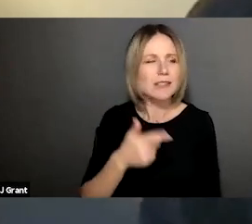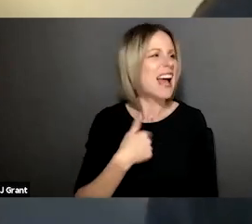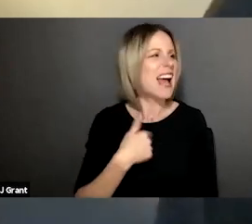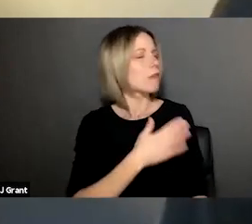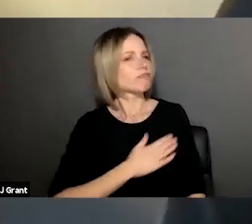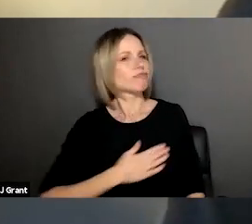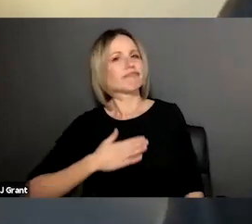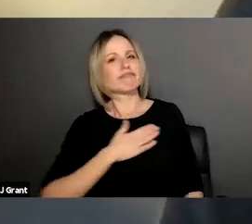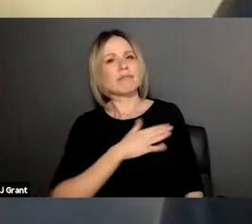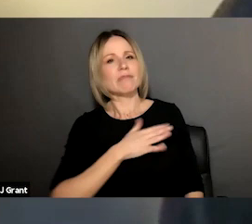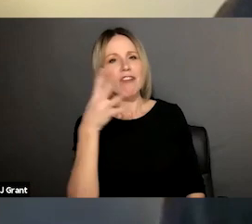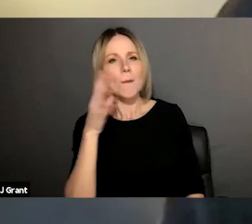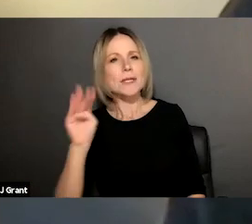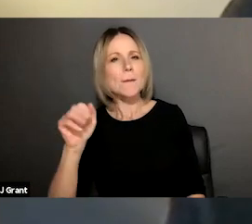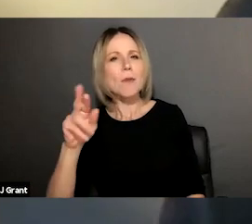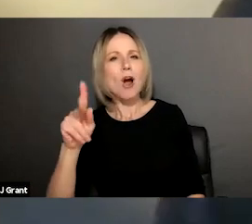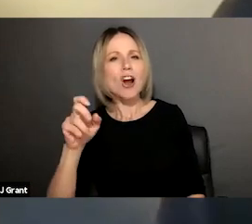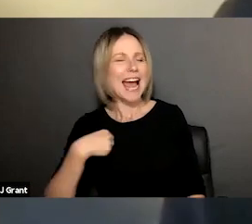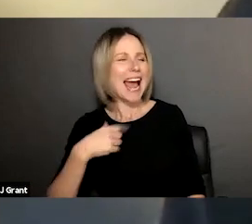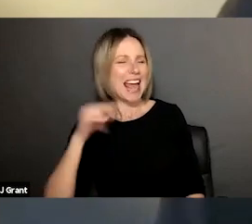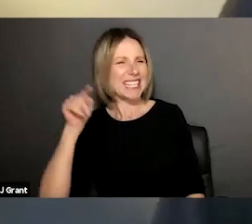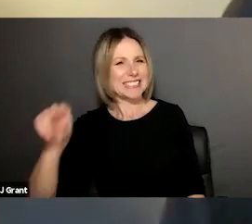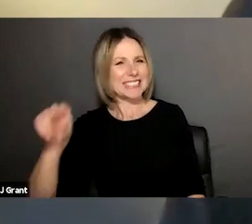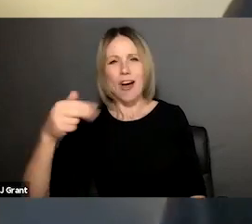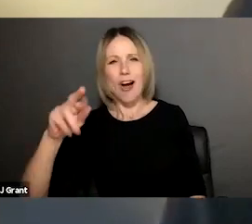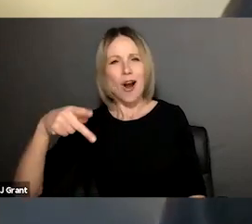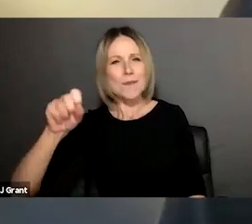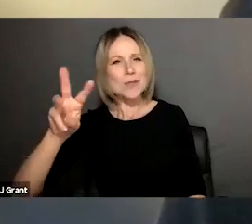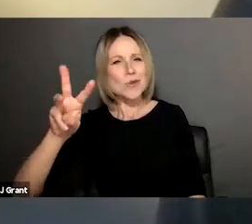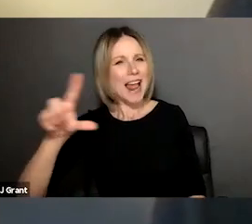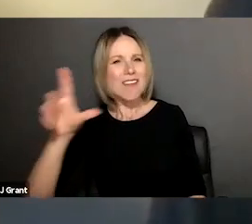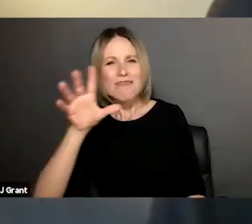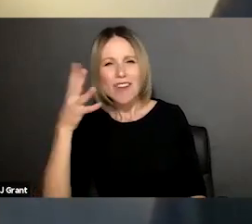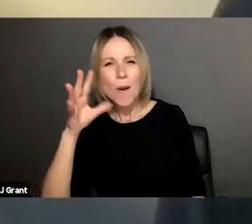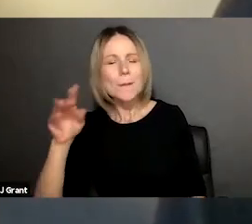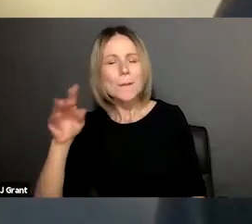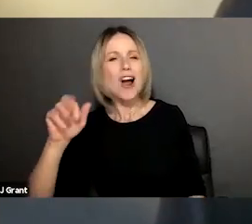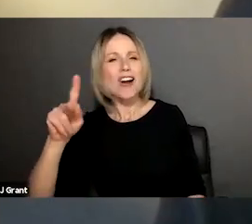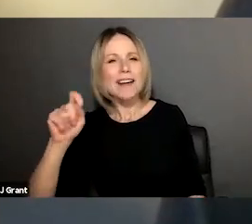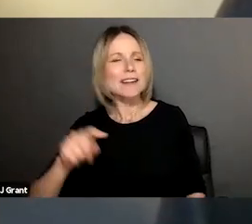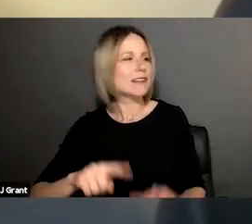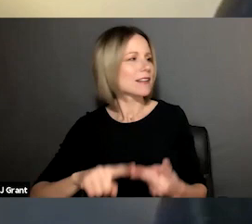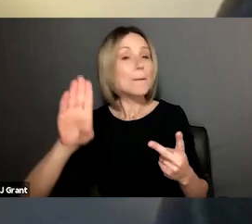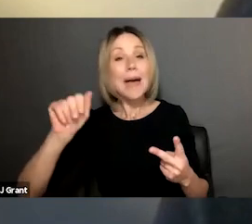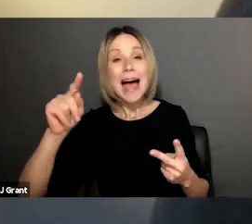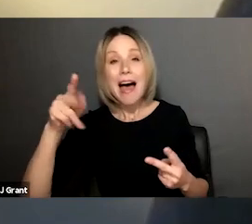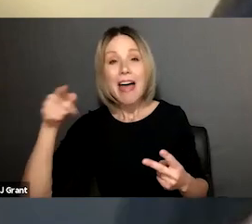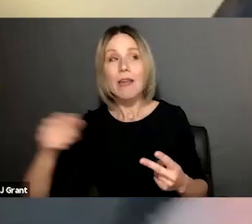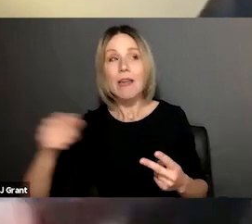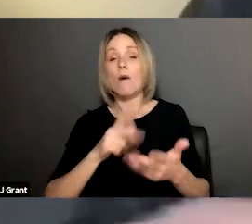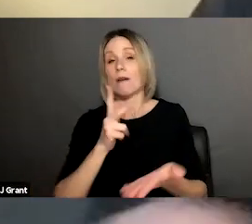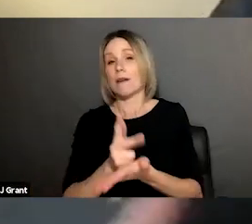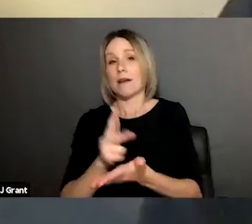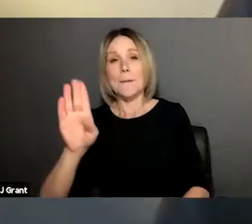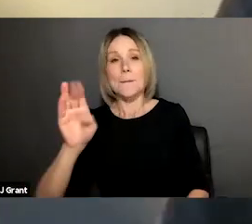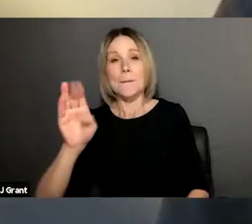I usually go to the farmer's market in Harpswell and in Bath, although I love the one in Belfast as well. And if I